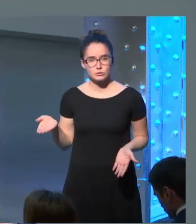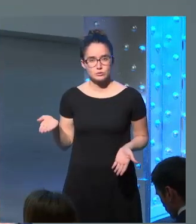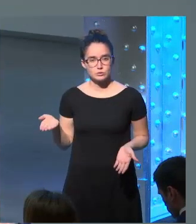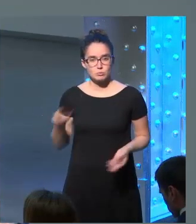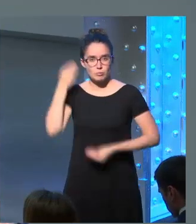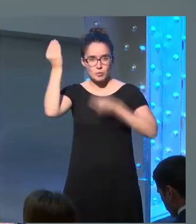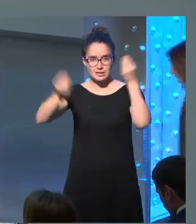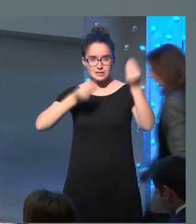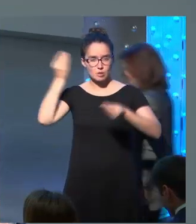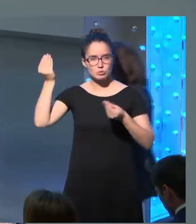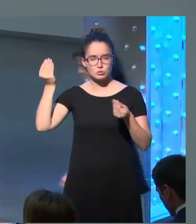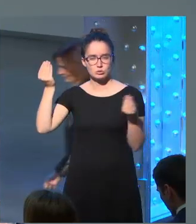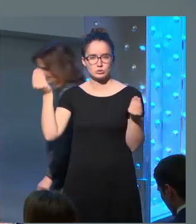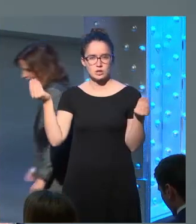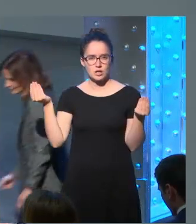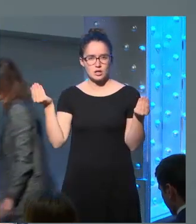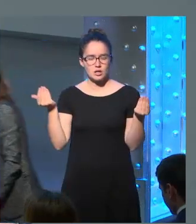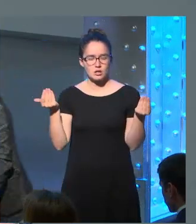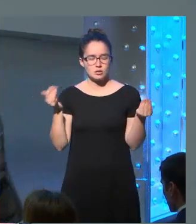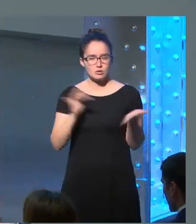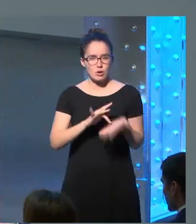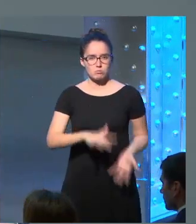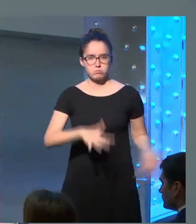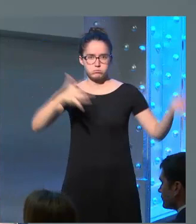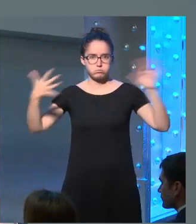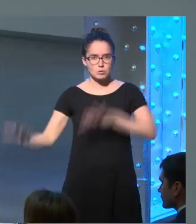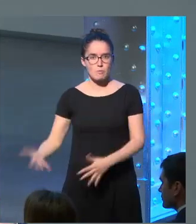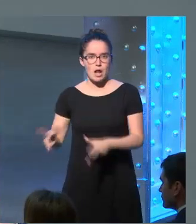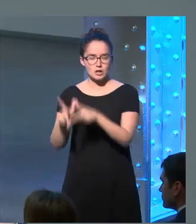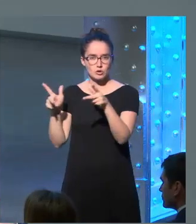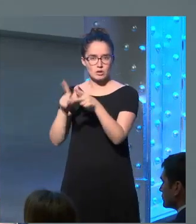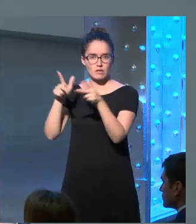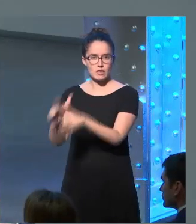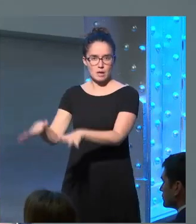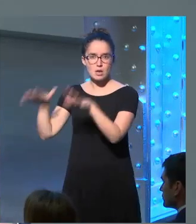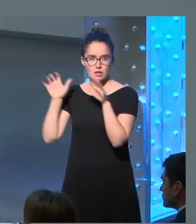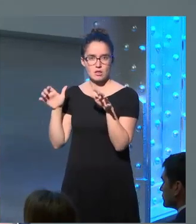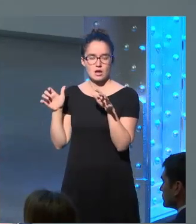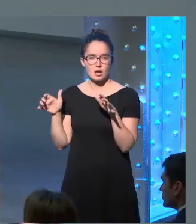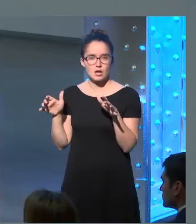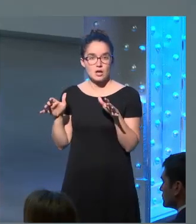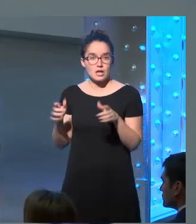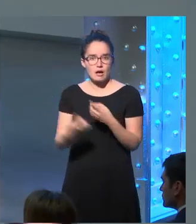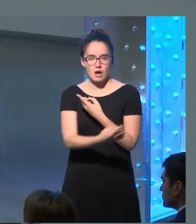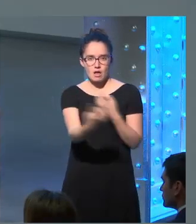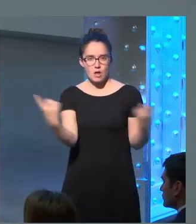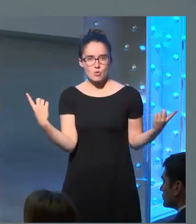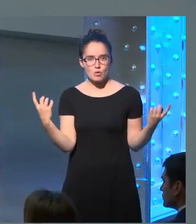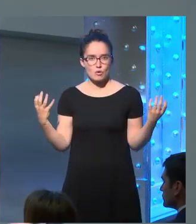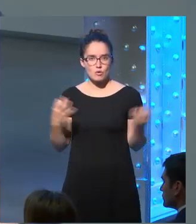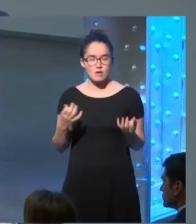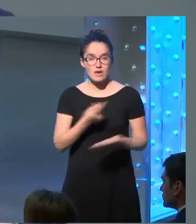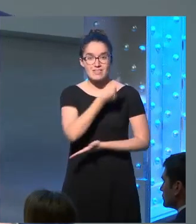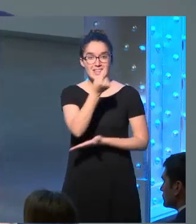society of knowledge we believe strongly that we will go on to the society of learning,